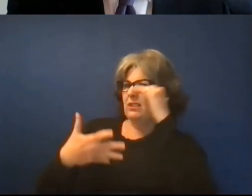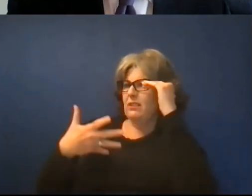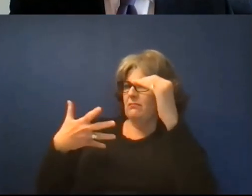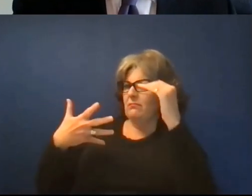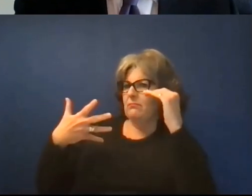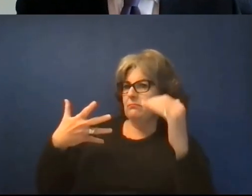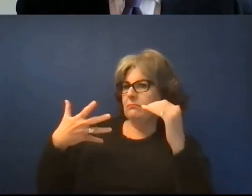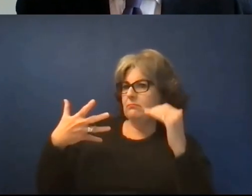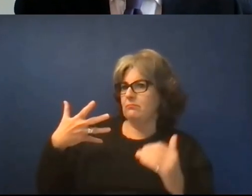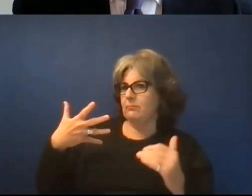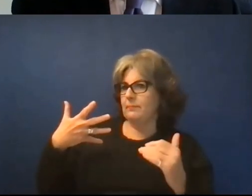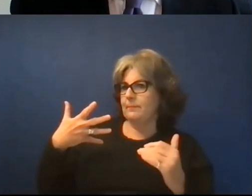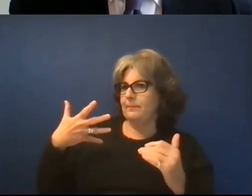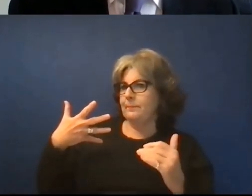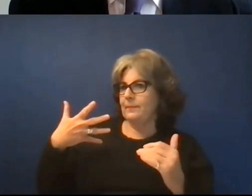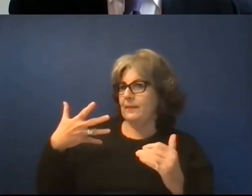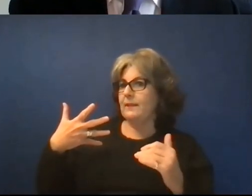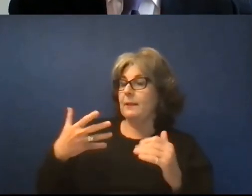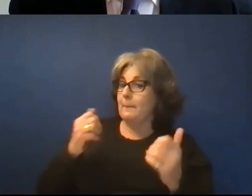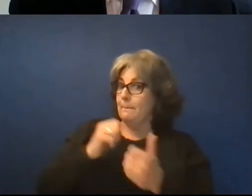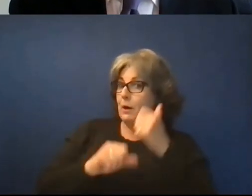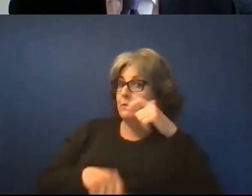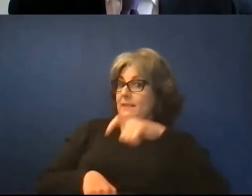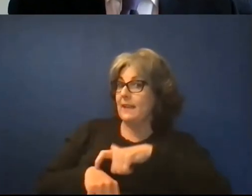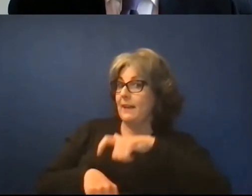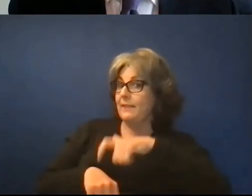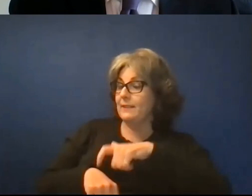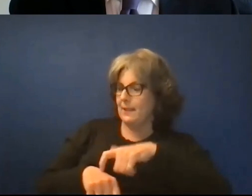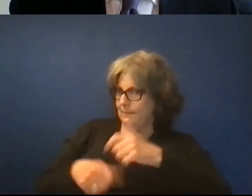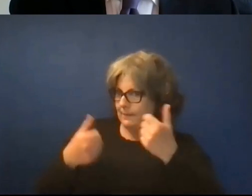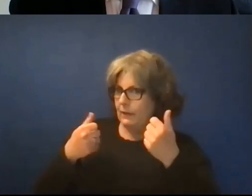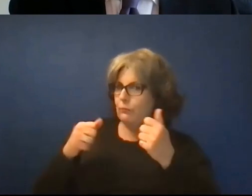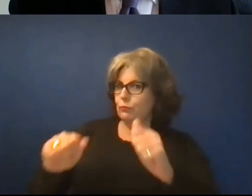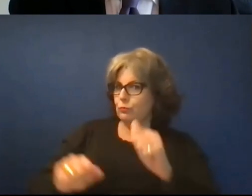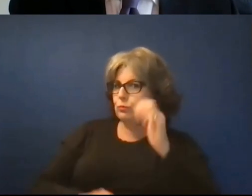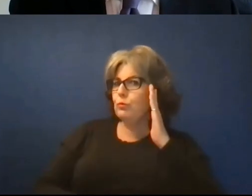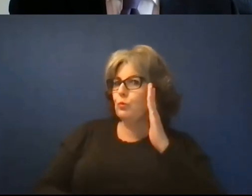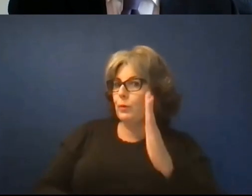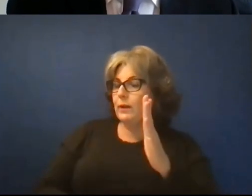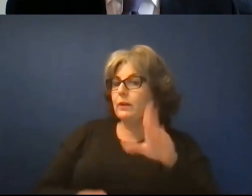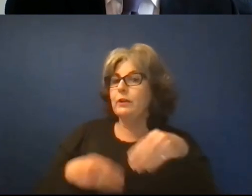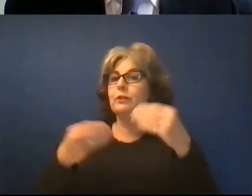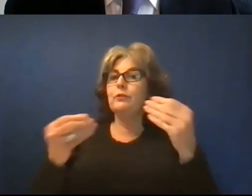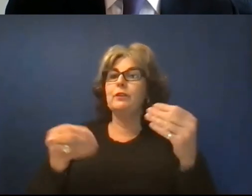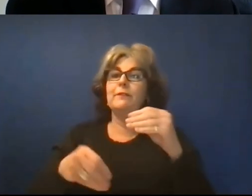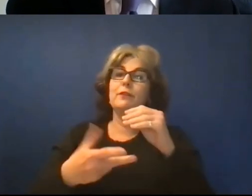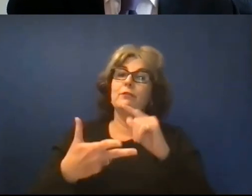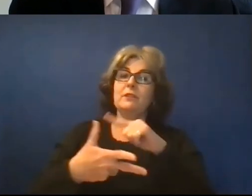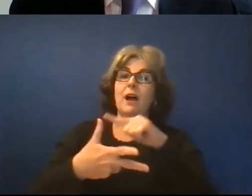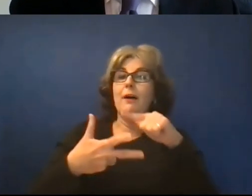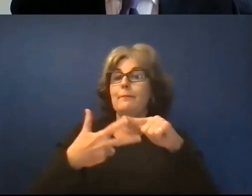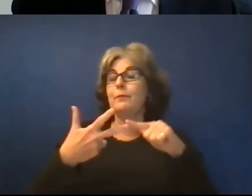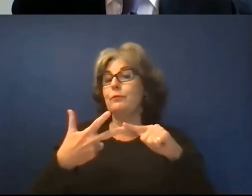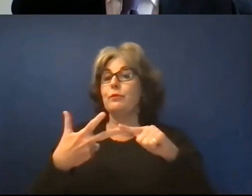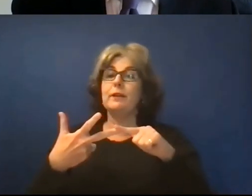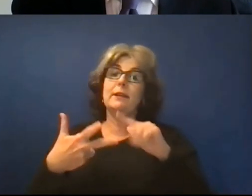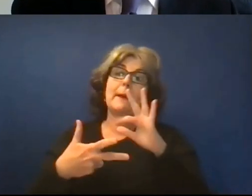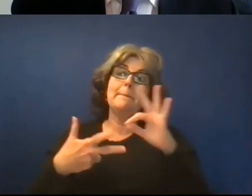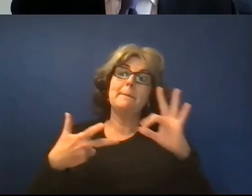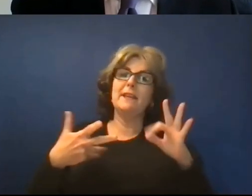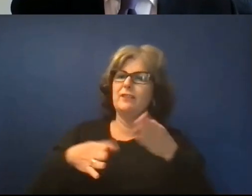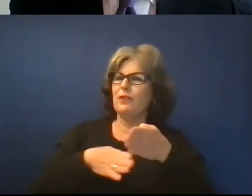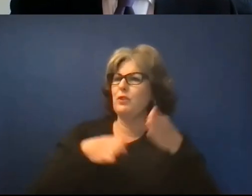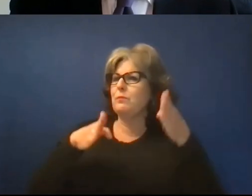you really want to go into, 9 times out of 10, they're going to try to at least give you your top 3 picks for your